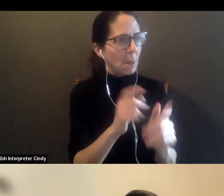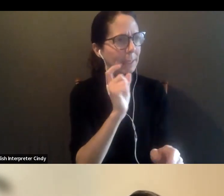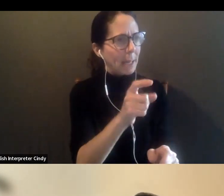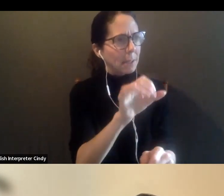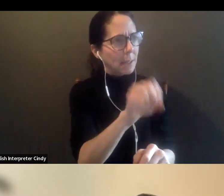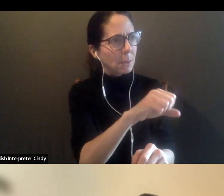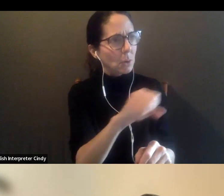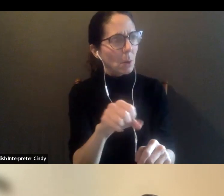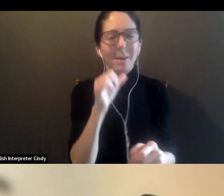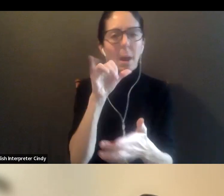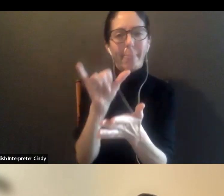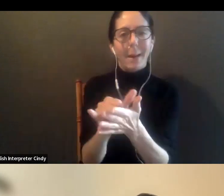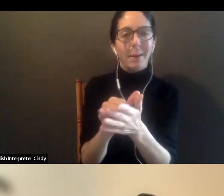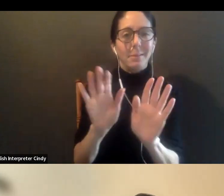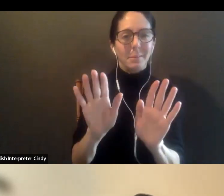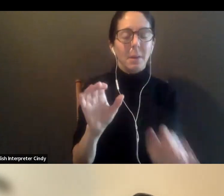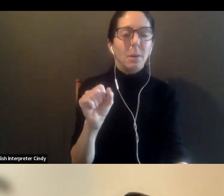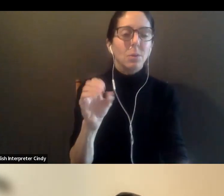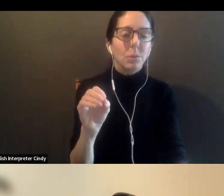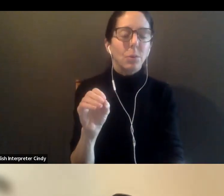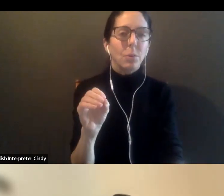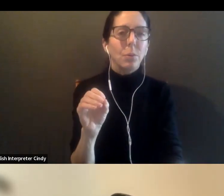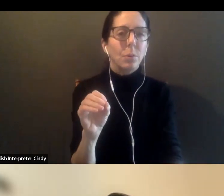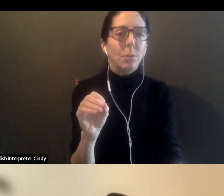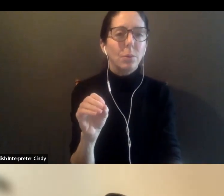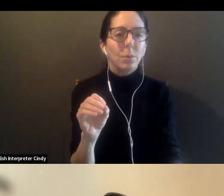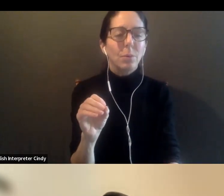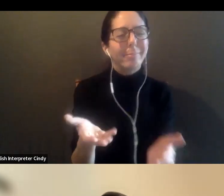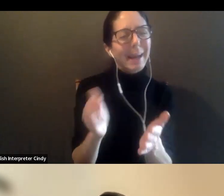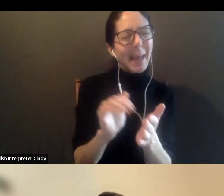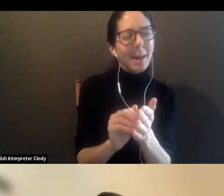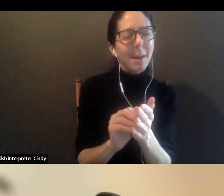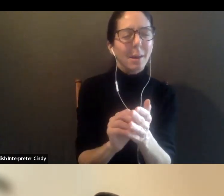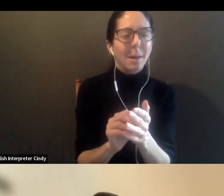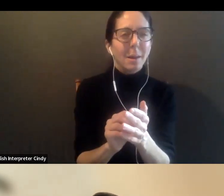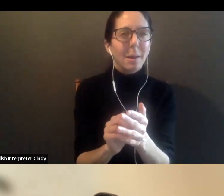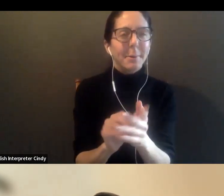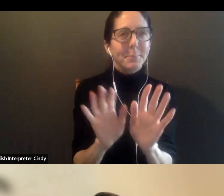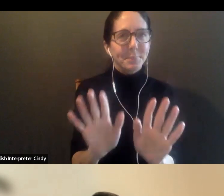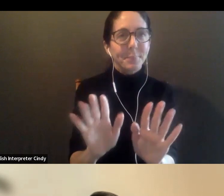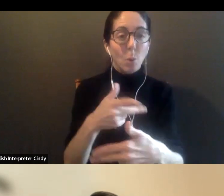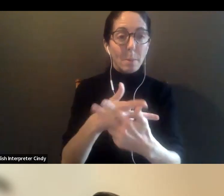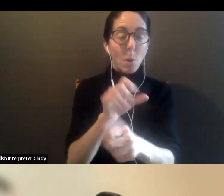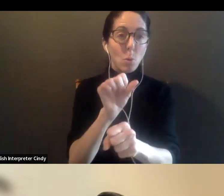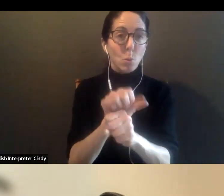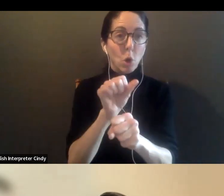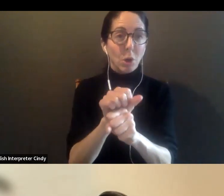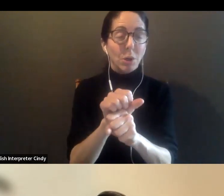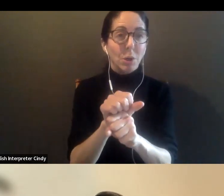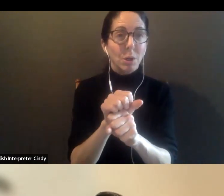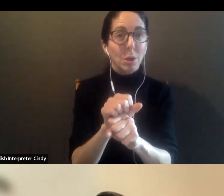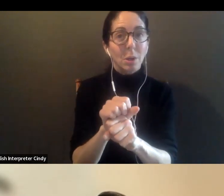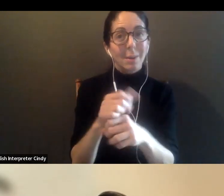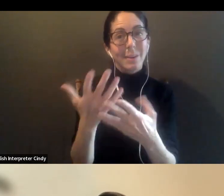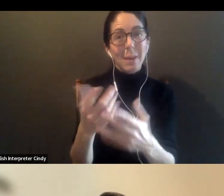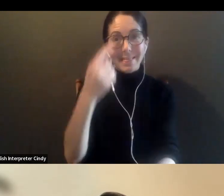thing. So I do want to think about remote work, not just from the perspective of is remote work